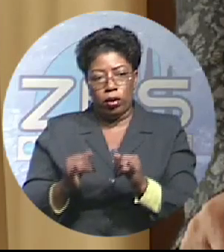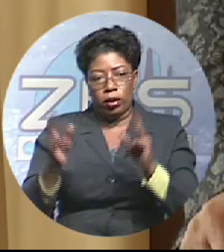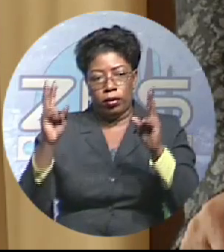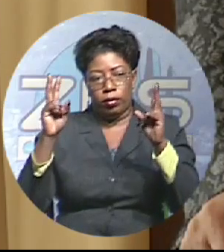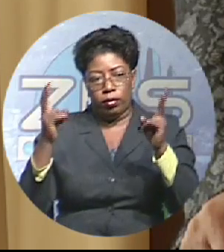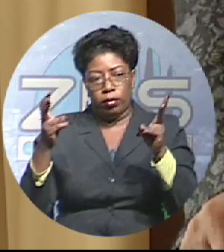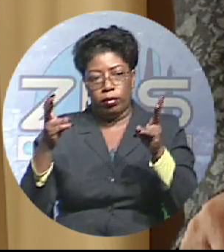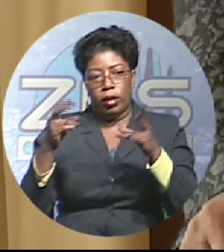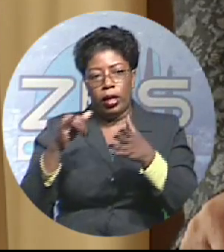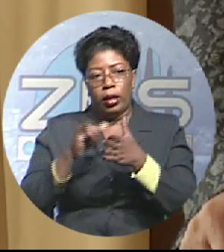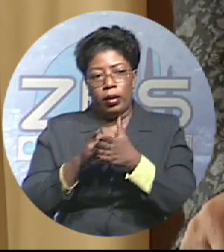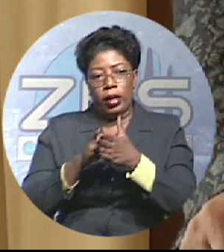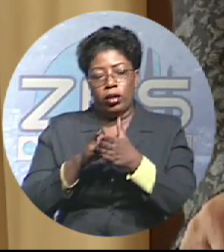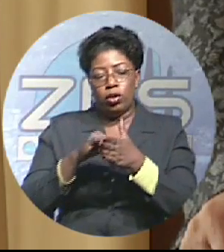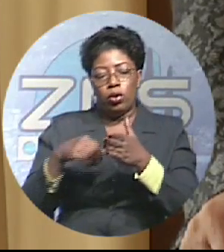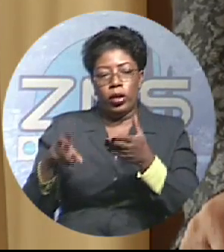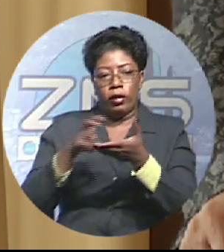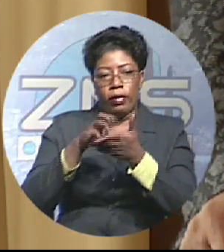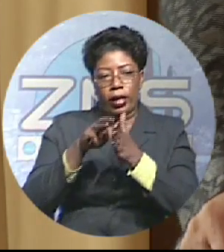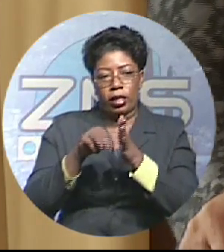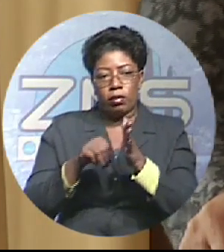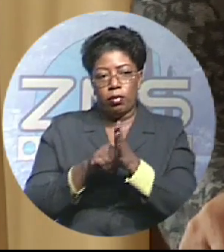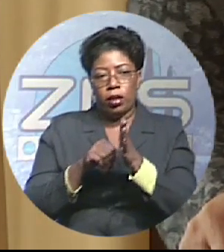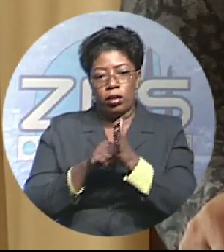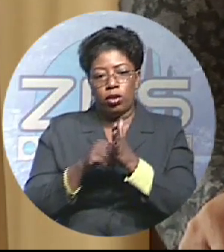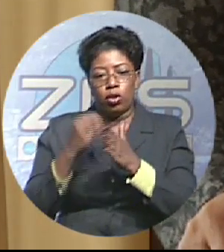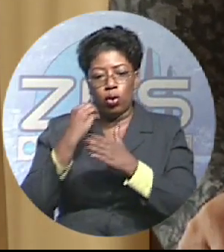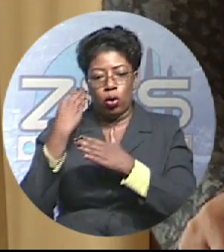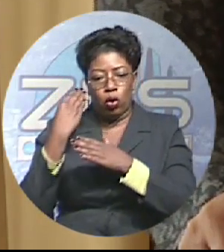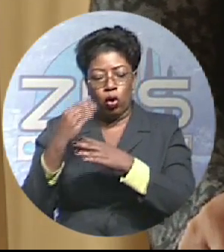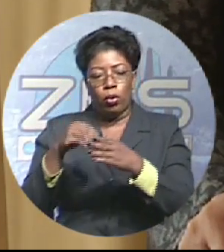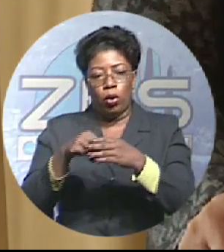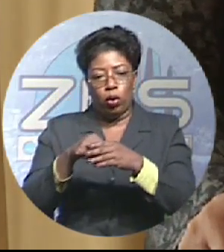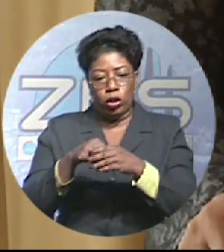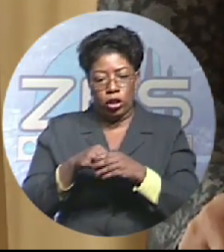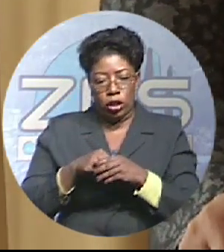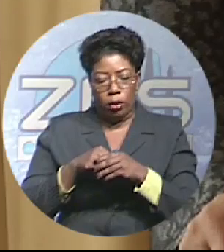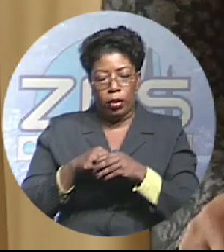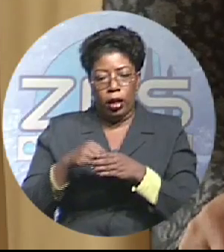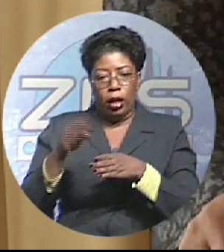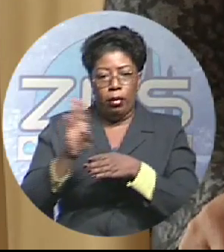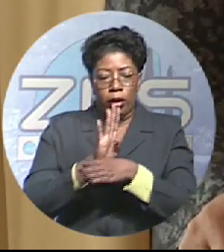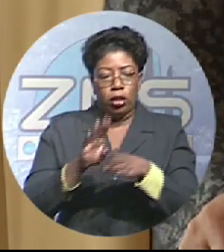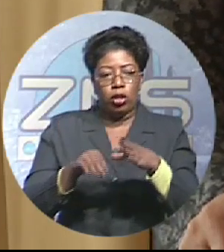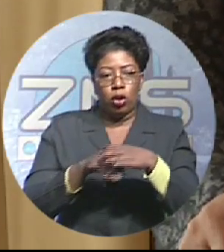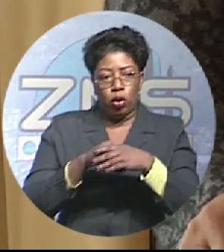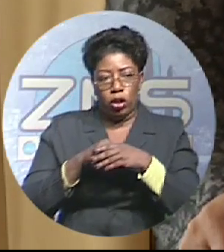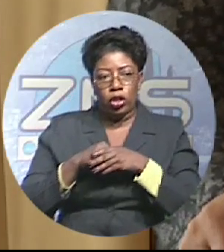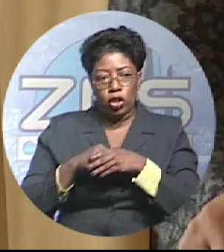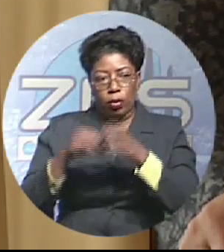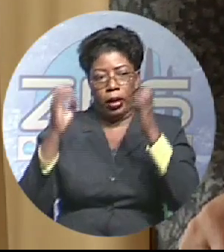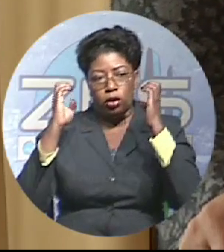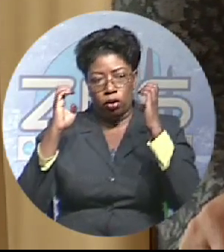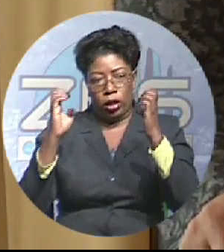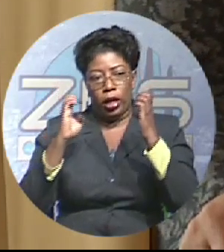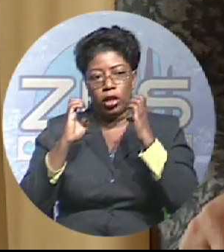individuals can be tied to investments, to home ownership, business ownership,